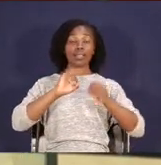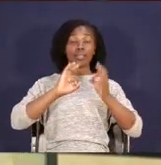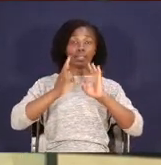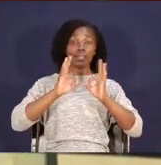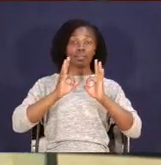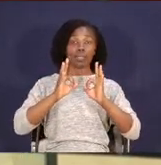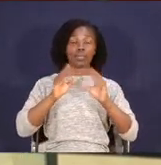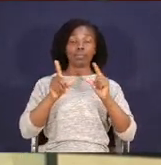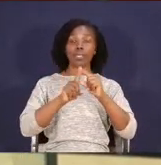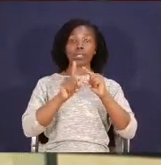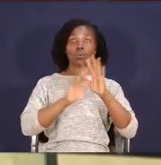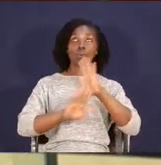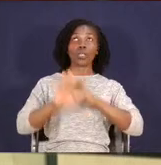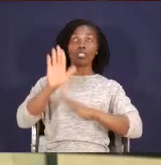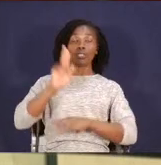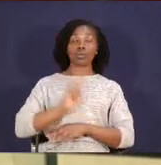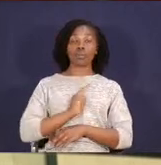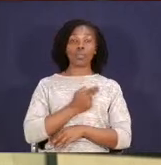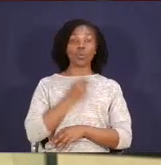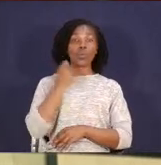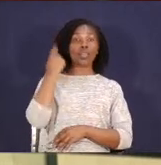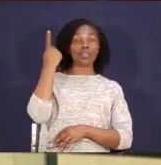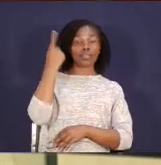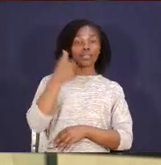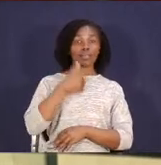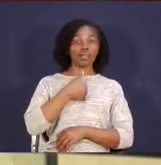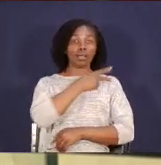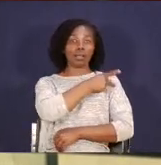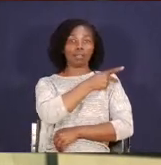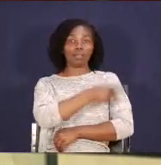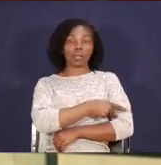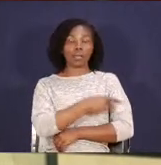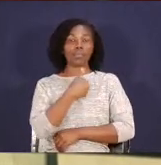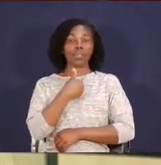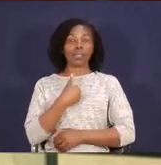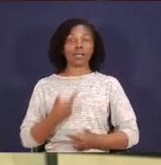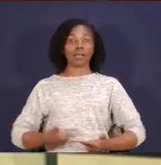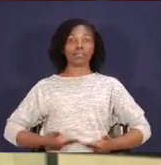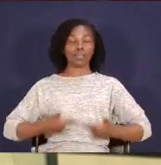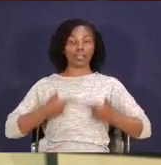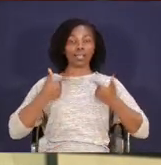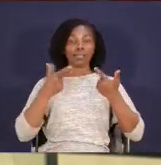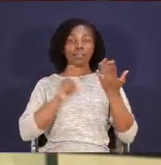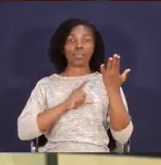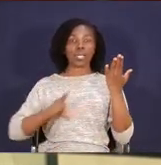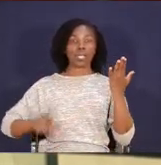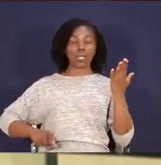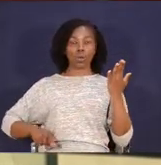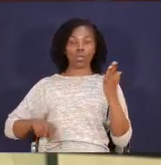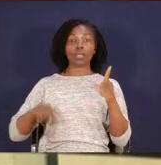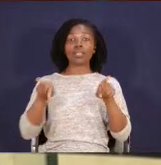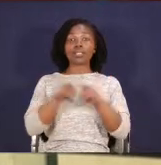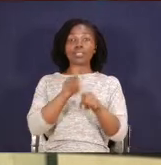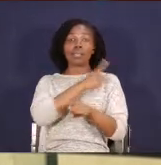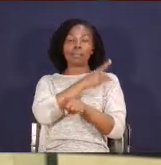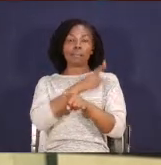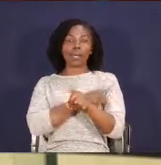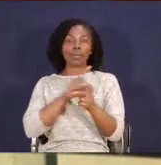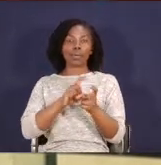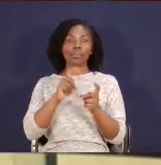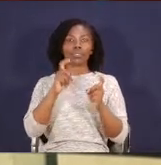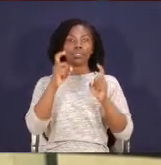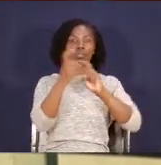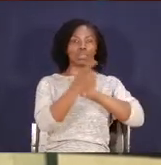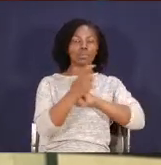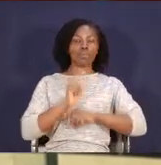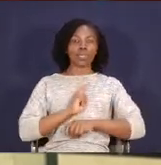word, my God, we understand its power, it carries life, and Lord, the power to transform us. And we